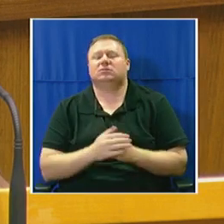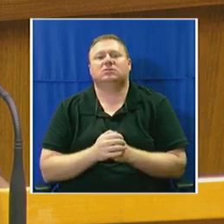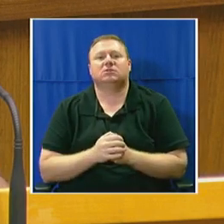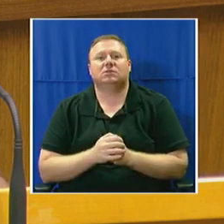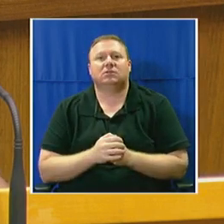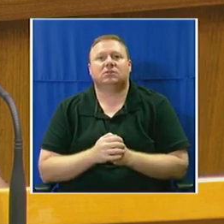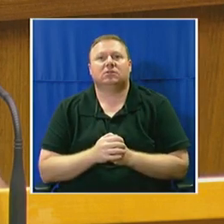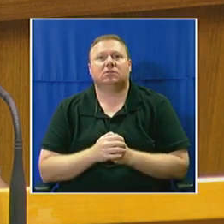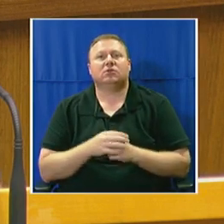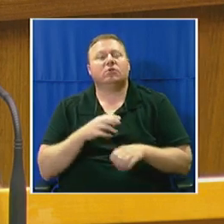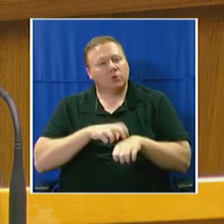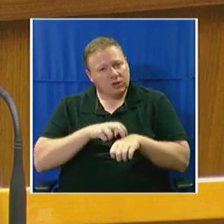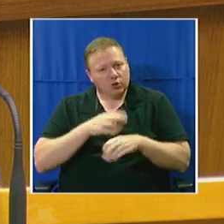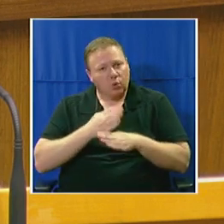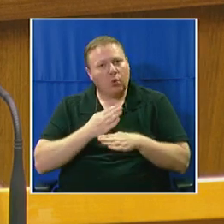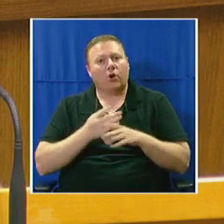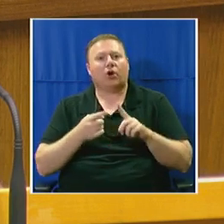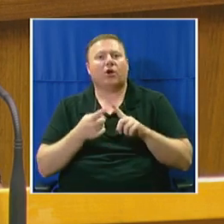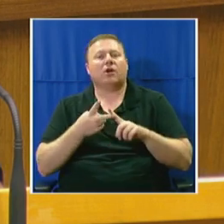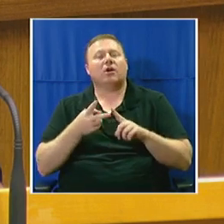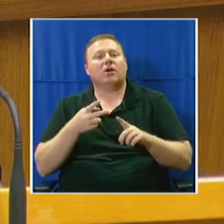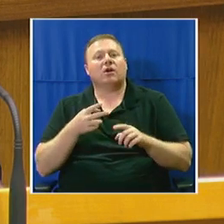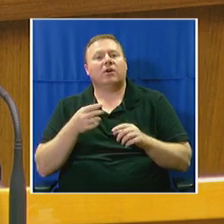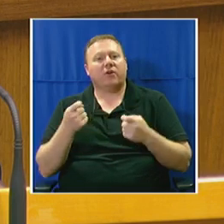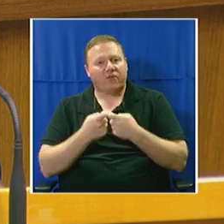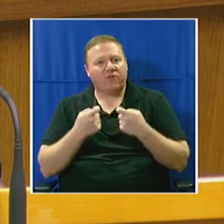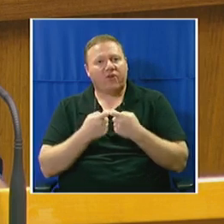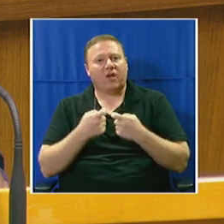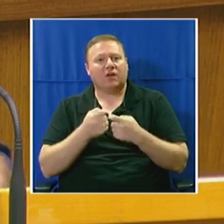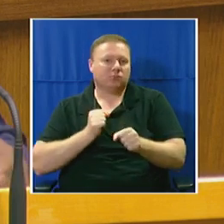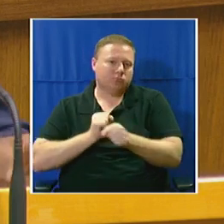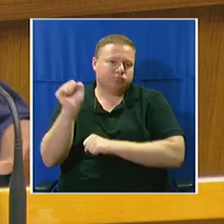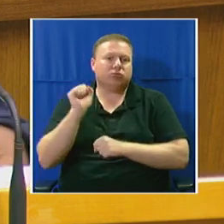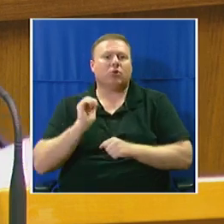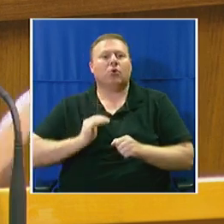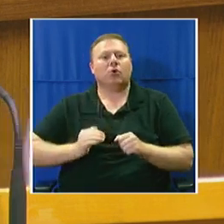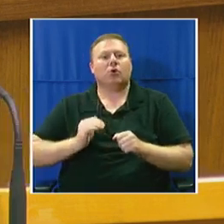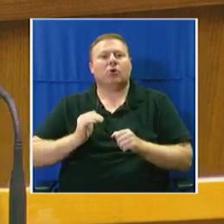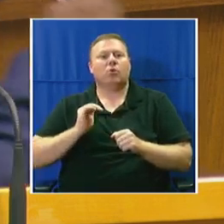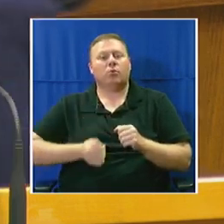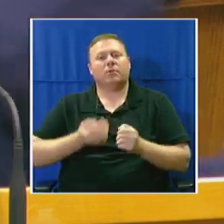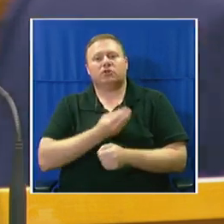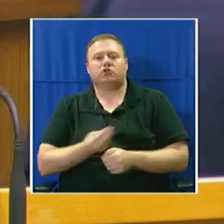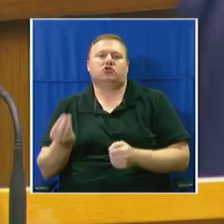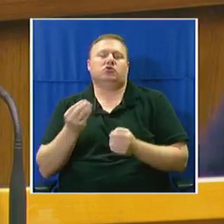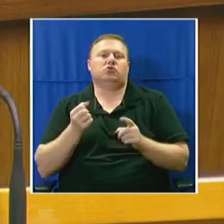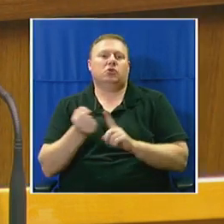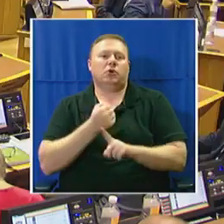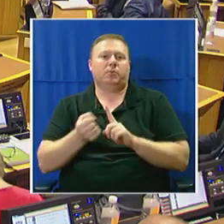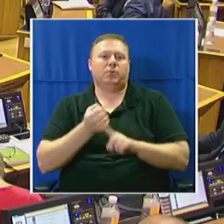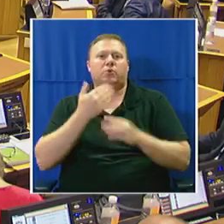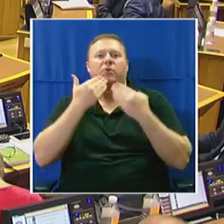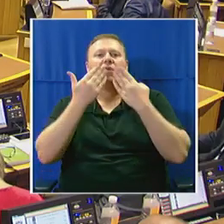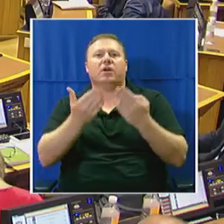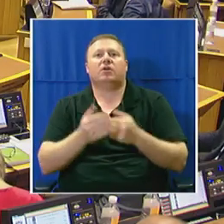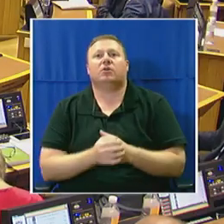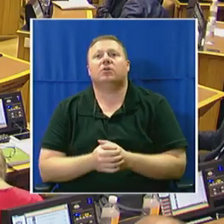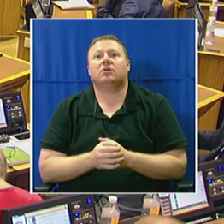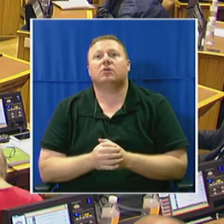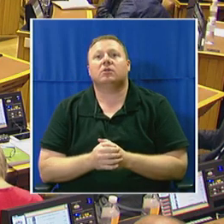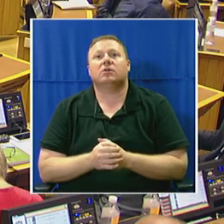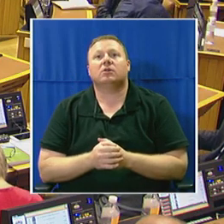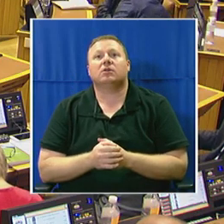we we support the idea that now this should be continued for 365 days not only 16 days this should